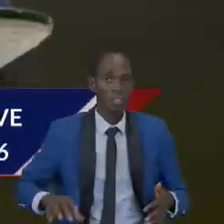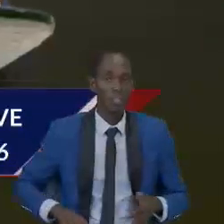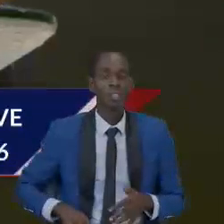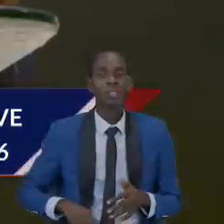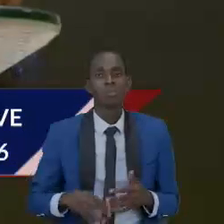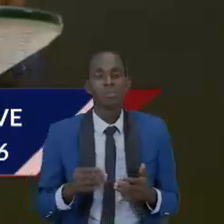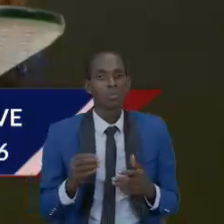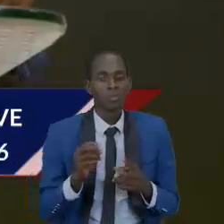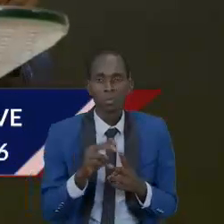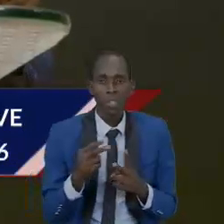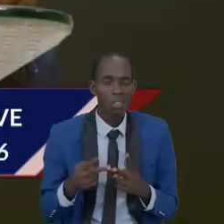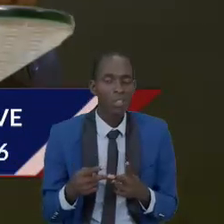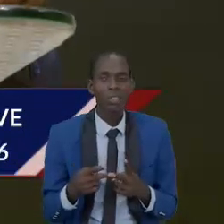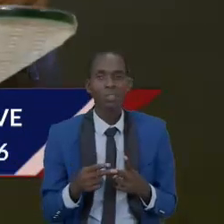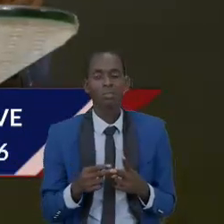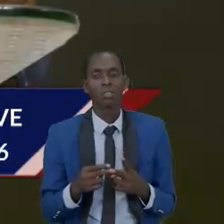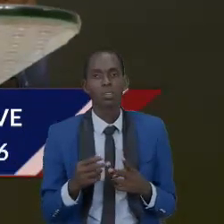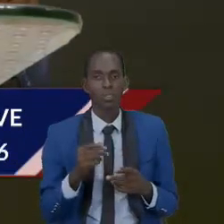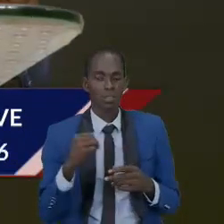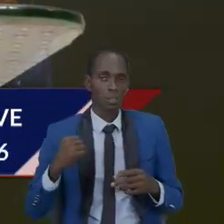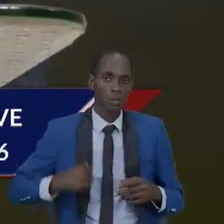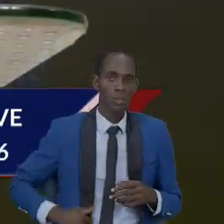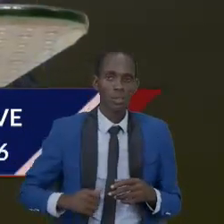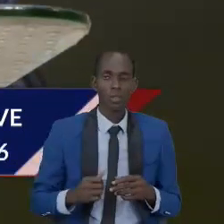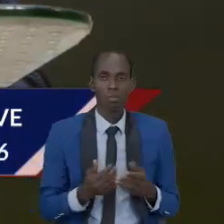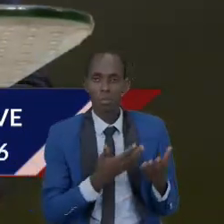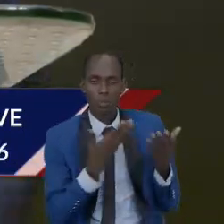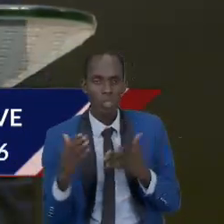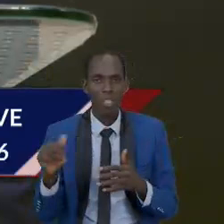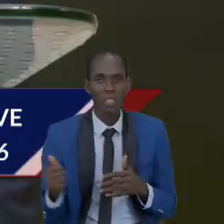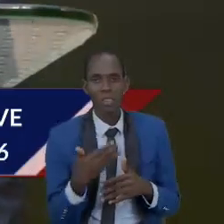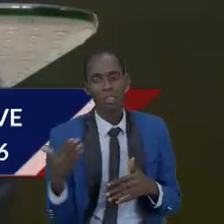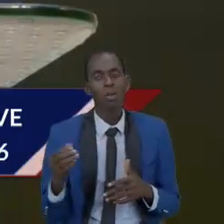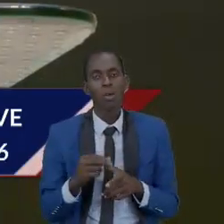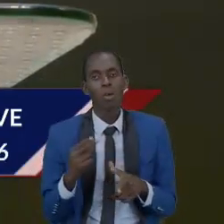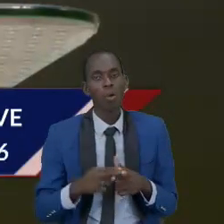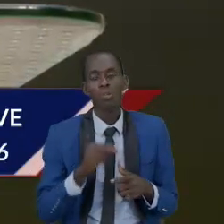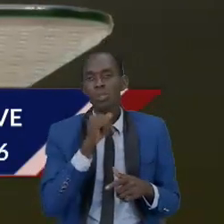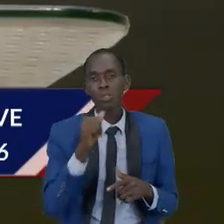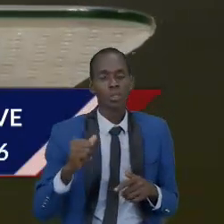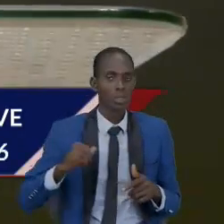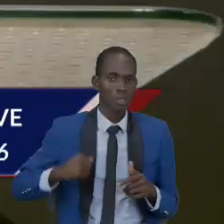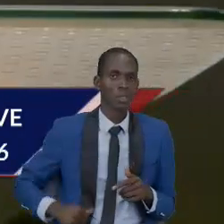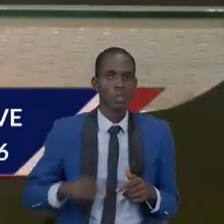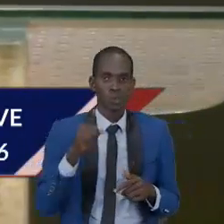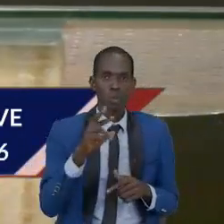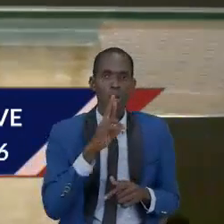neither circumcision availeth anything, nor uncircumcision. You are a